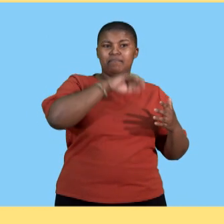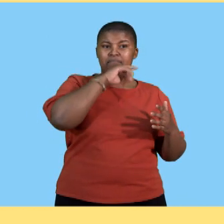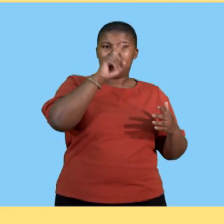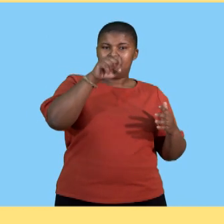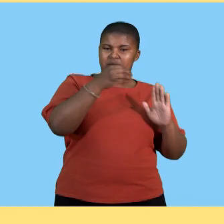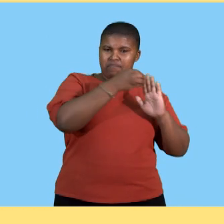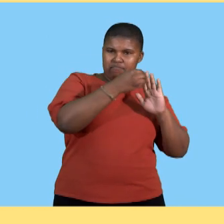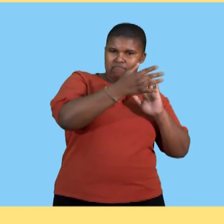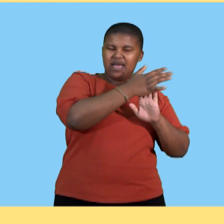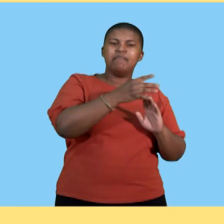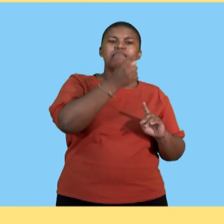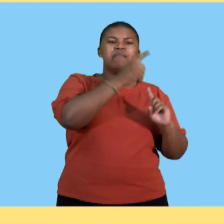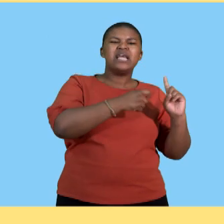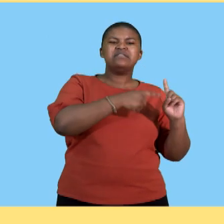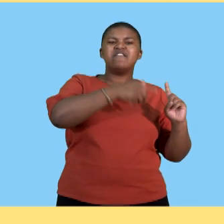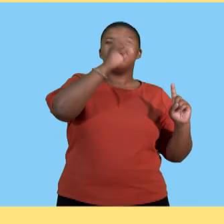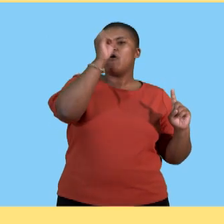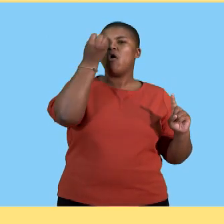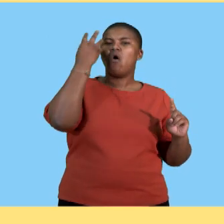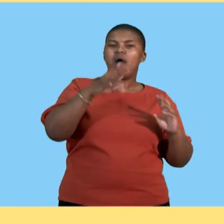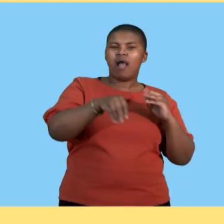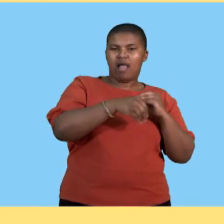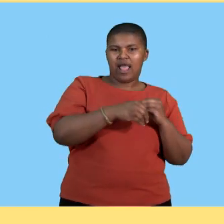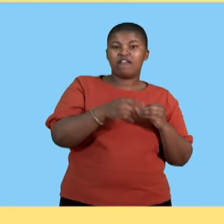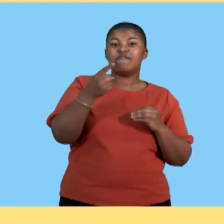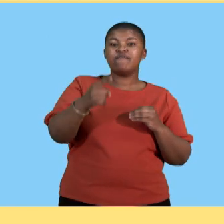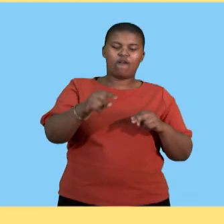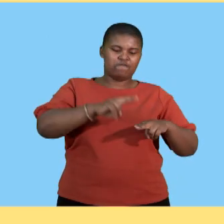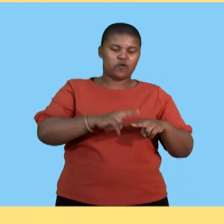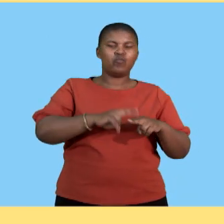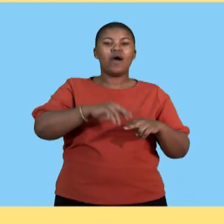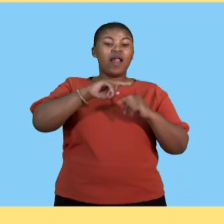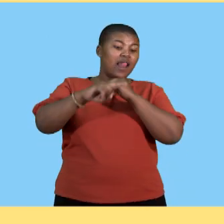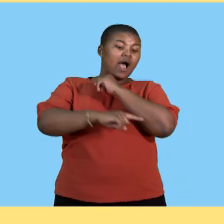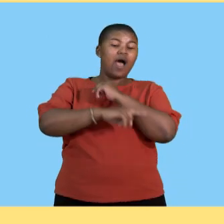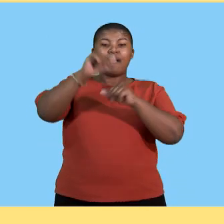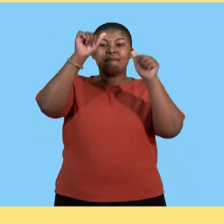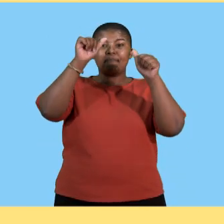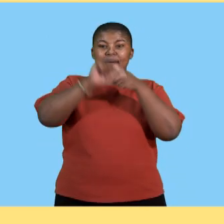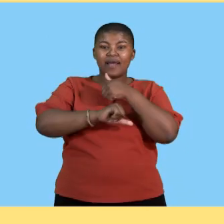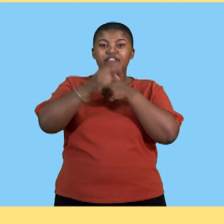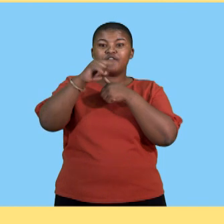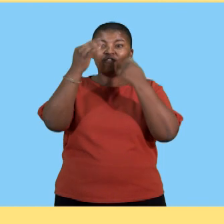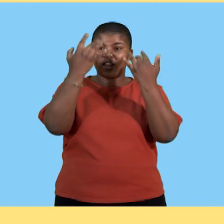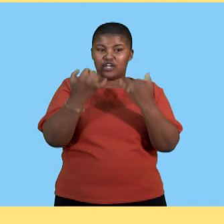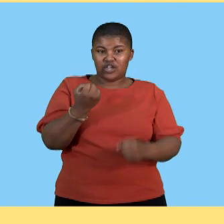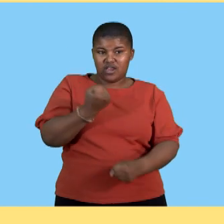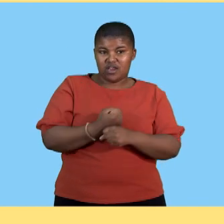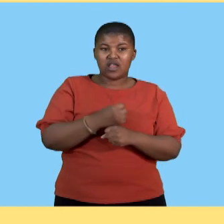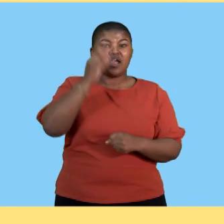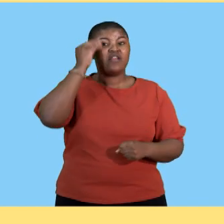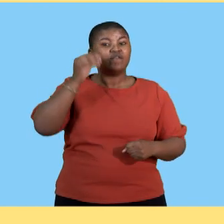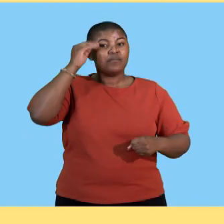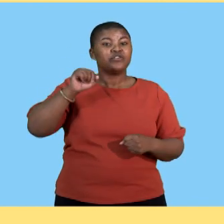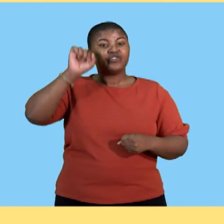need to record the employee that was omitted from the salaries journal of February. That is the last month of the financial year. His details are